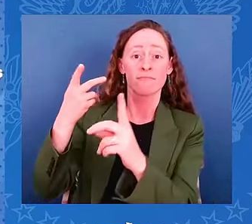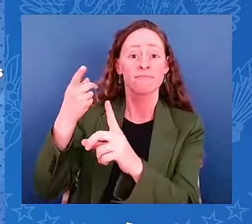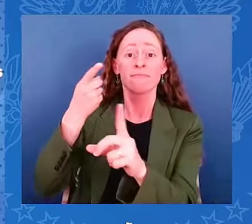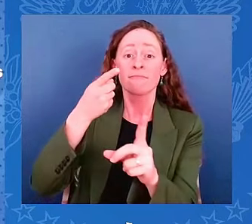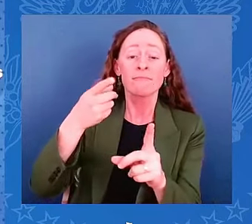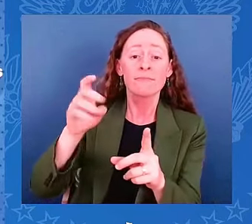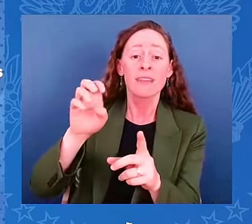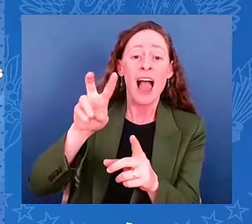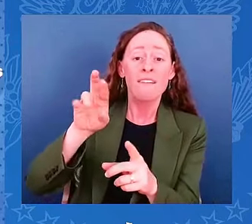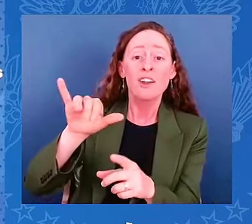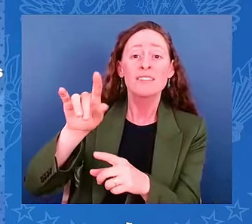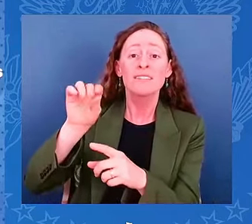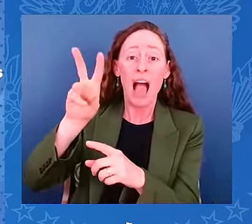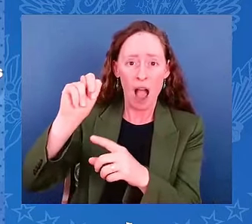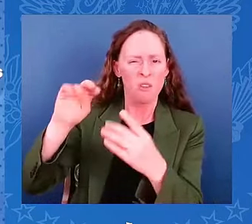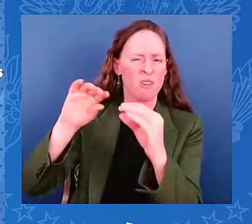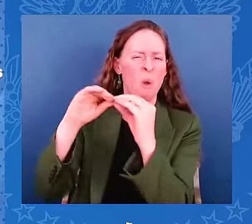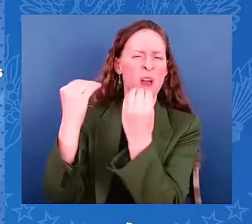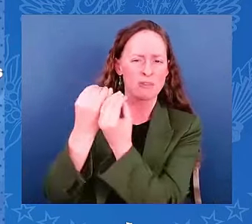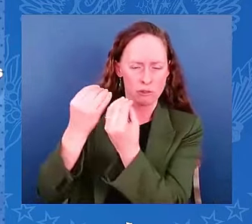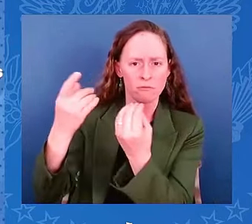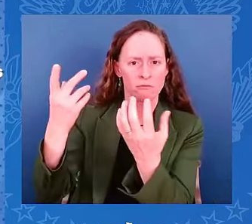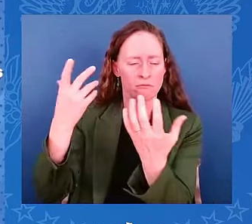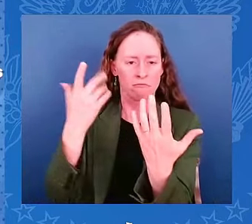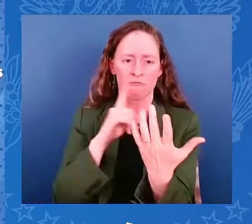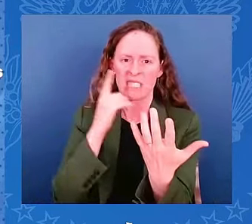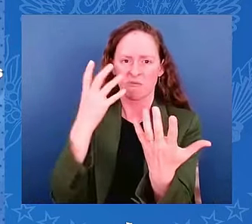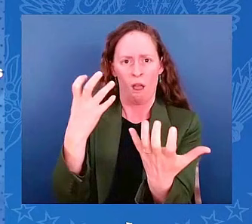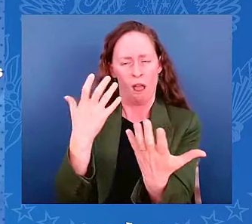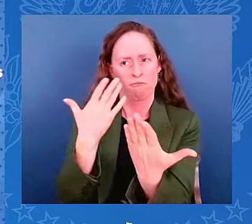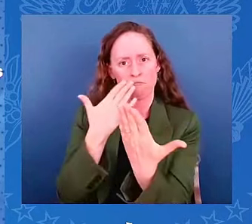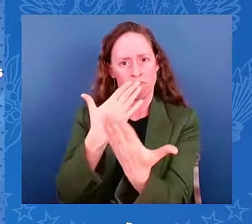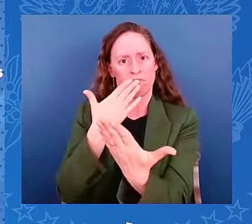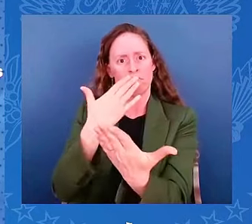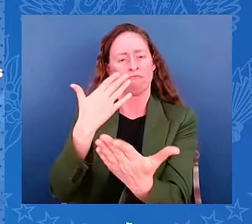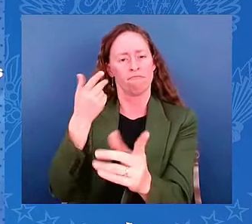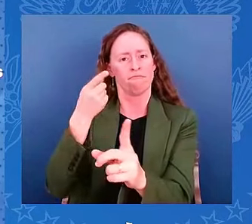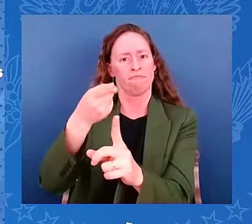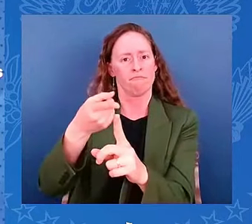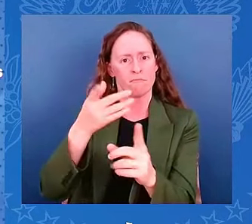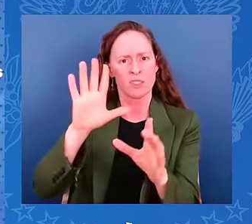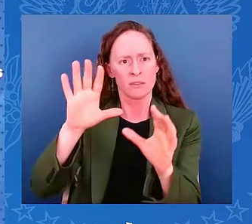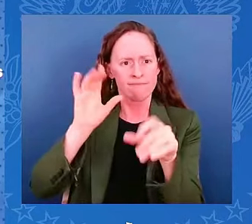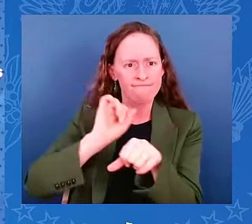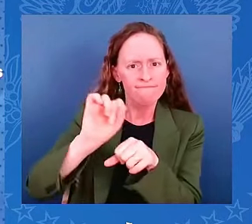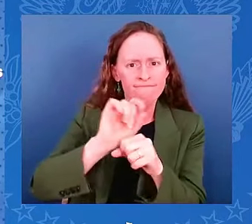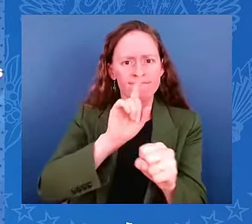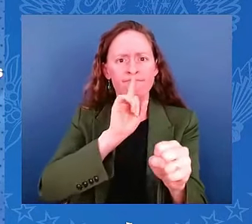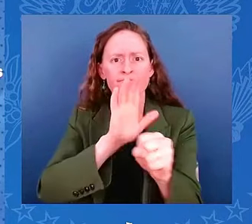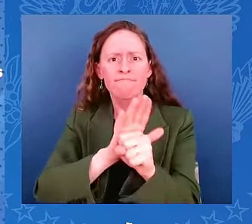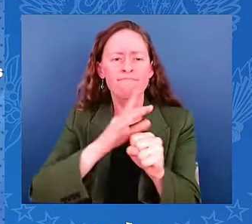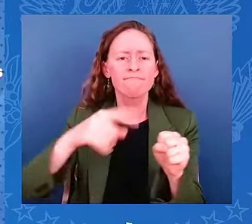the survivors, veterans, families, moms, have turned their pain and your purpose into the loss